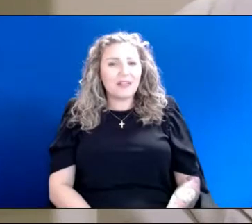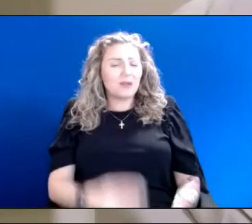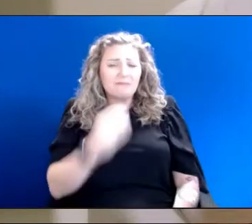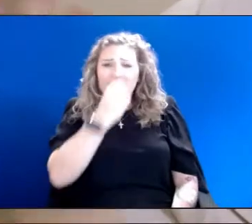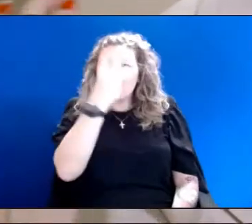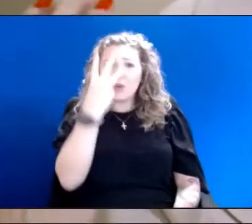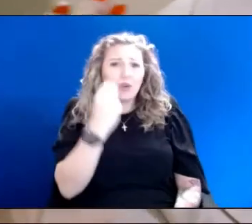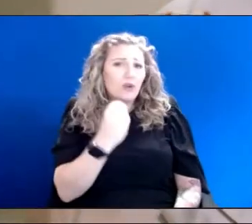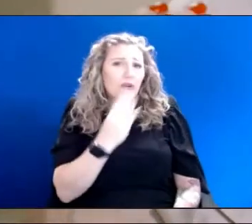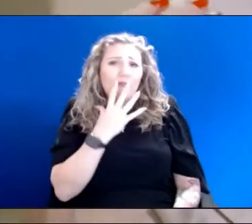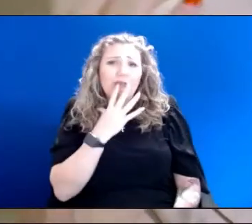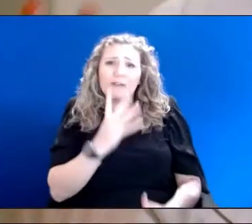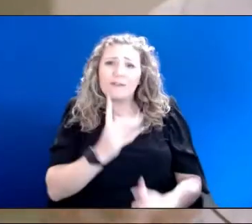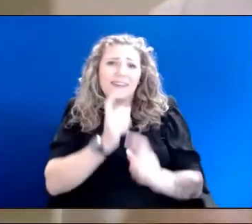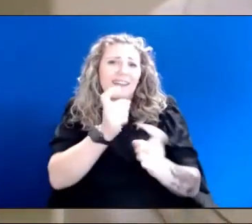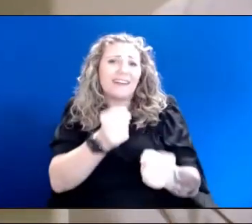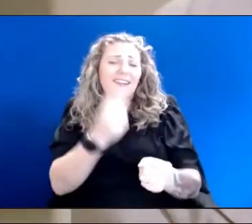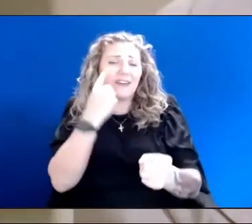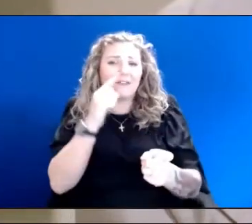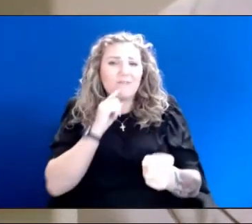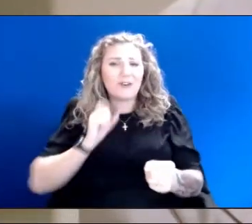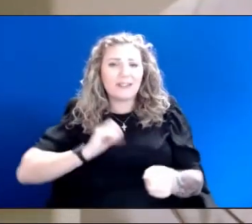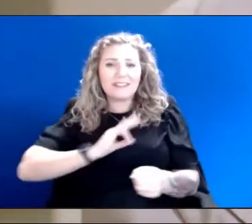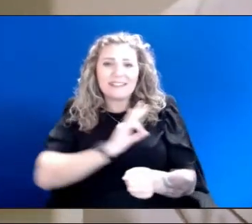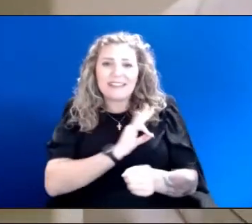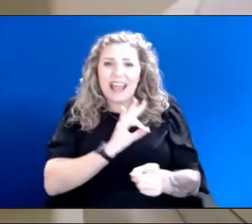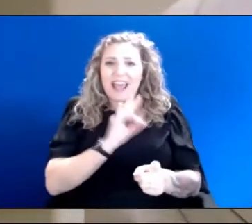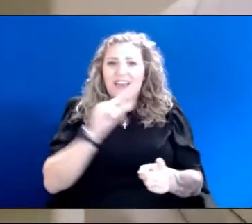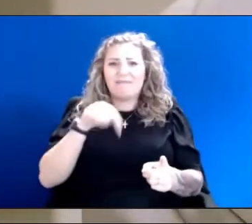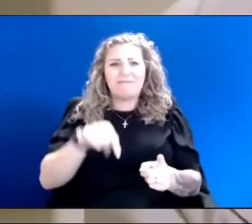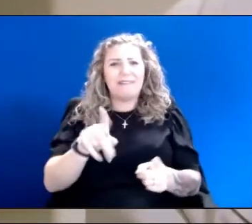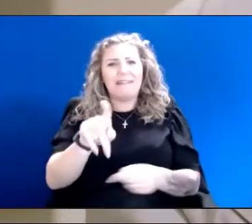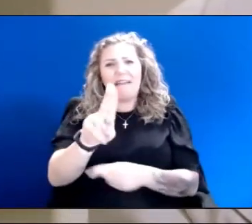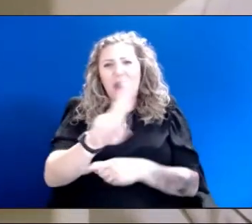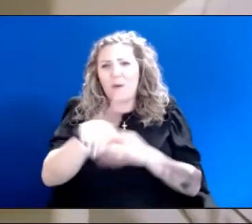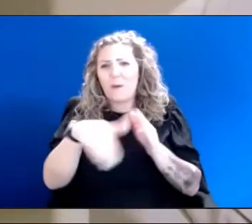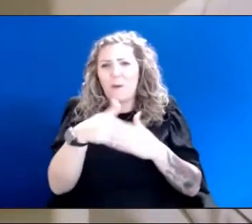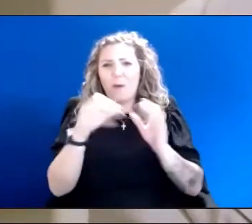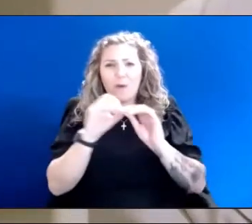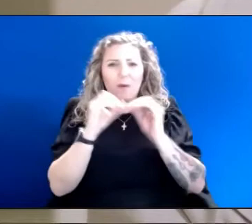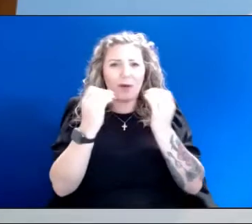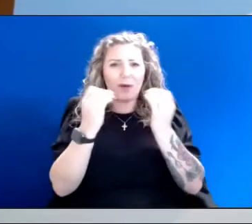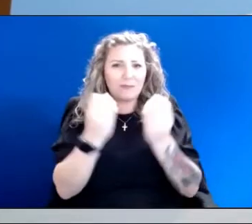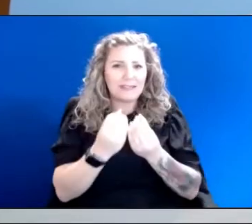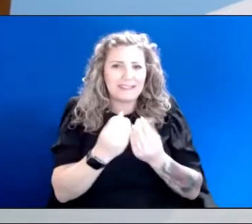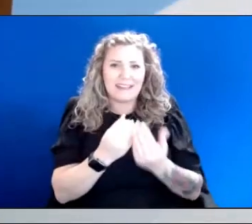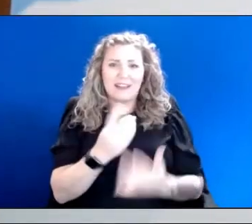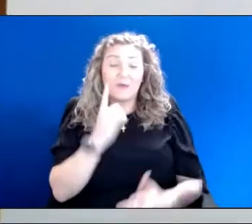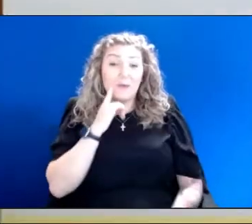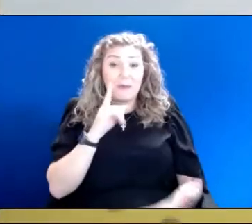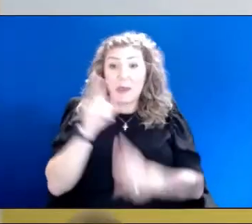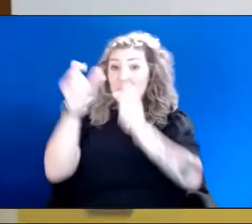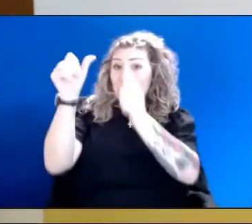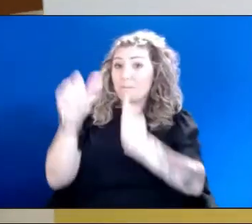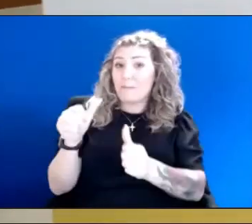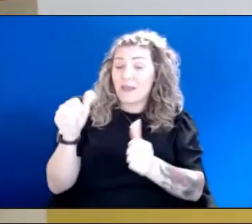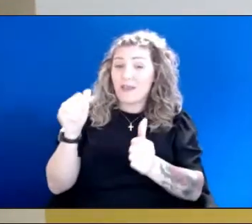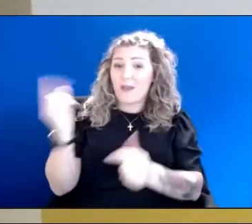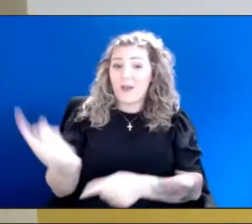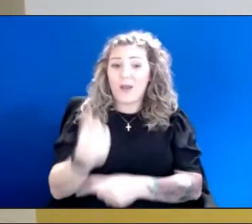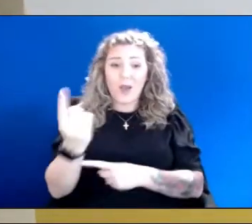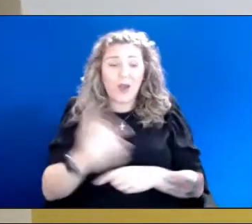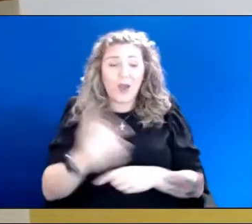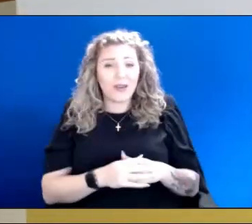tribute to the staff, to the organization, and it'll be a treasure for always. Vice President of Cardiac Services,